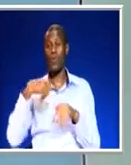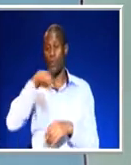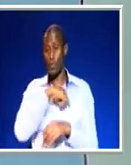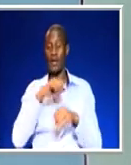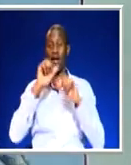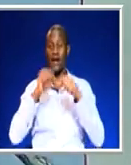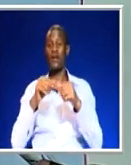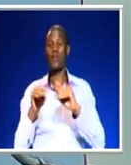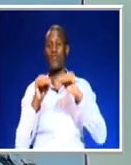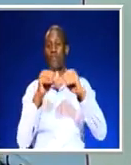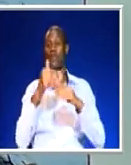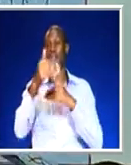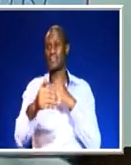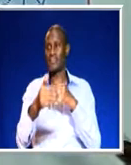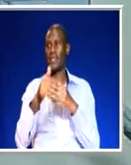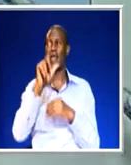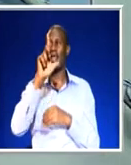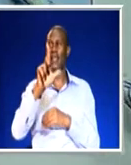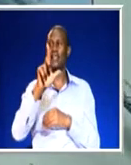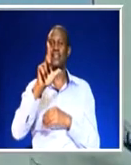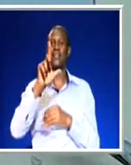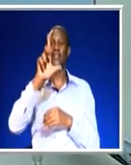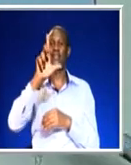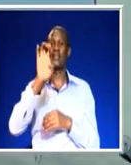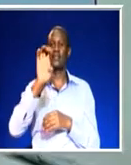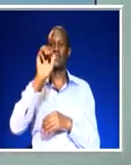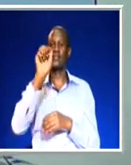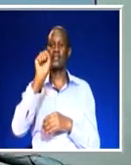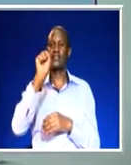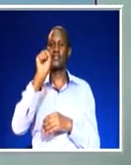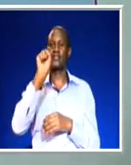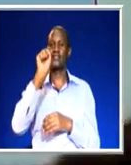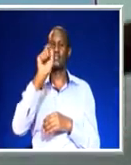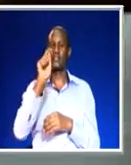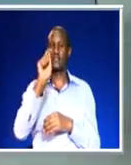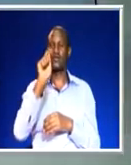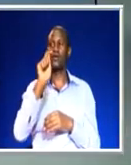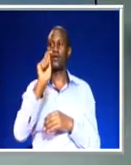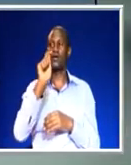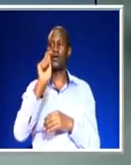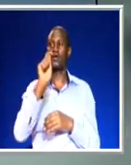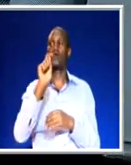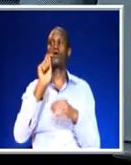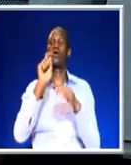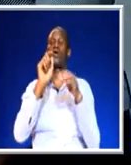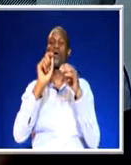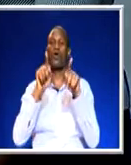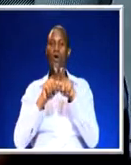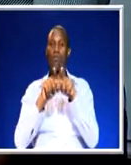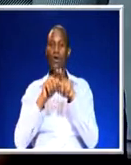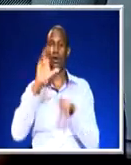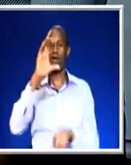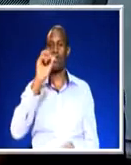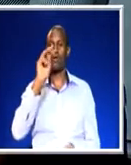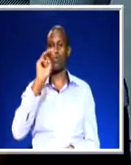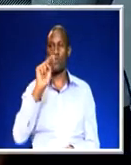next part, which is the least common multiple. Let us go back to this chart.